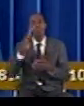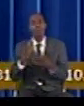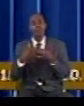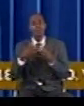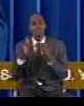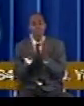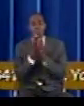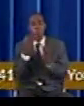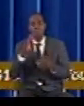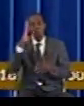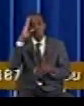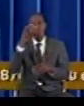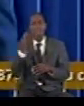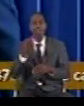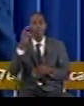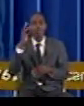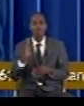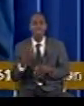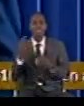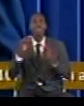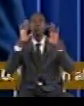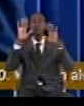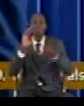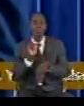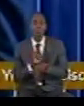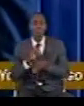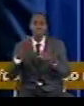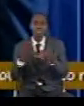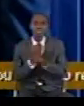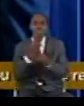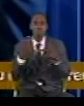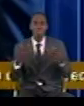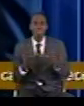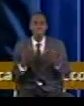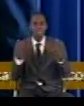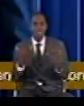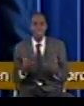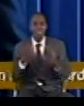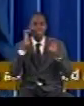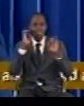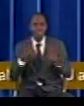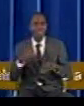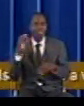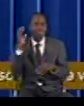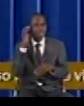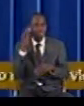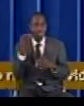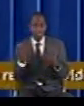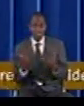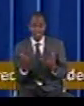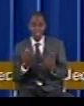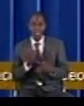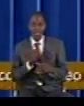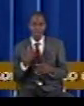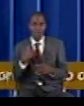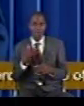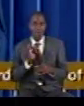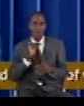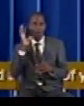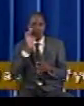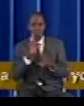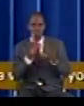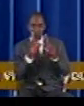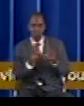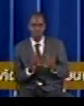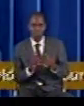God, the miracle took place. Now he can hear, so I will test him. I will speak